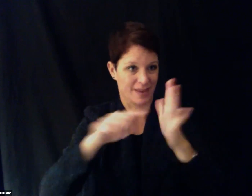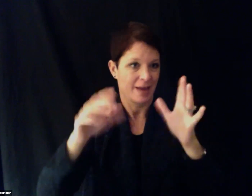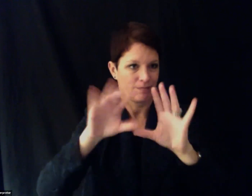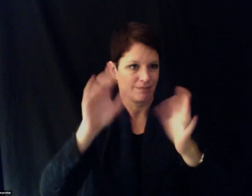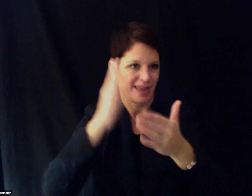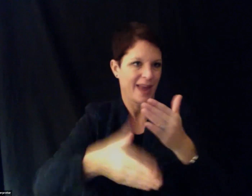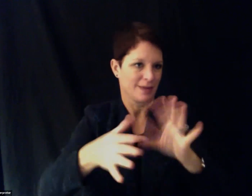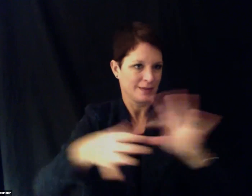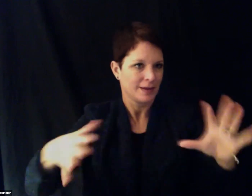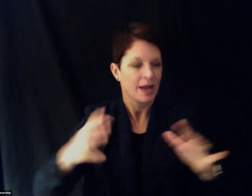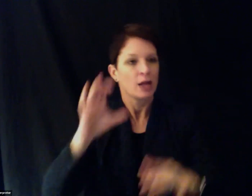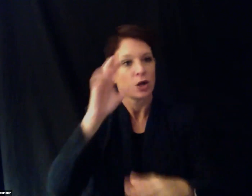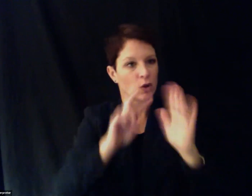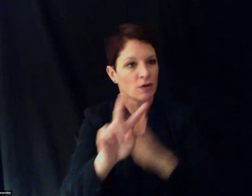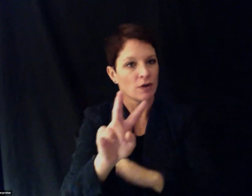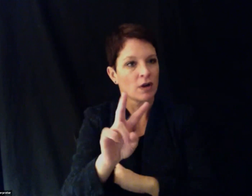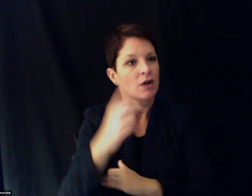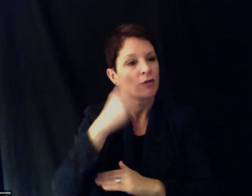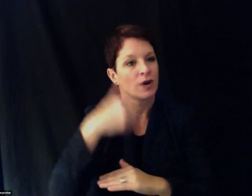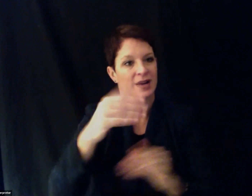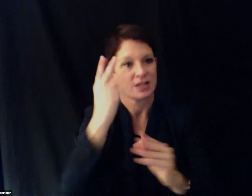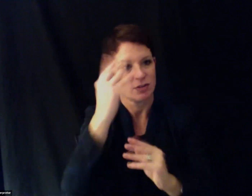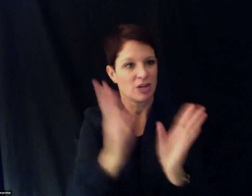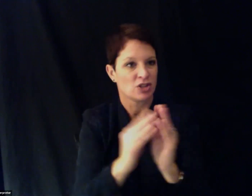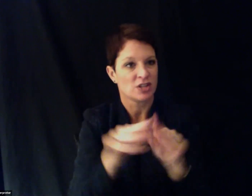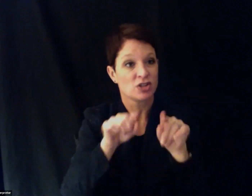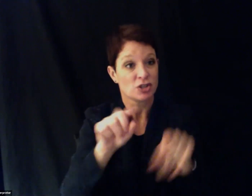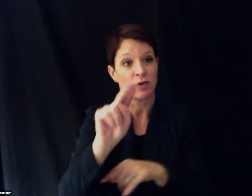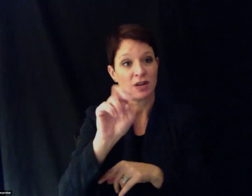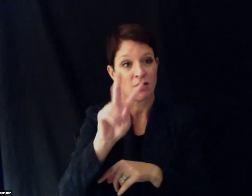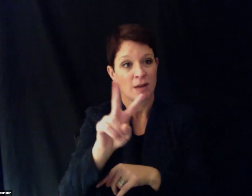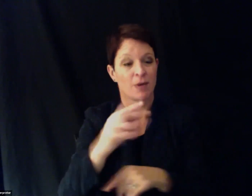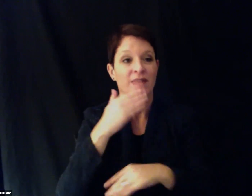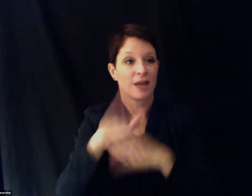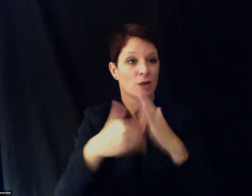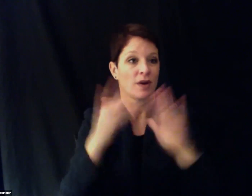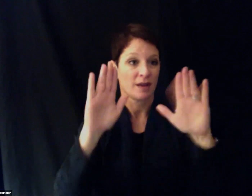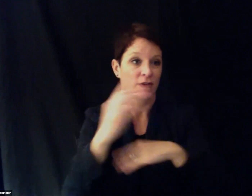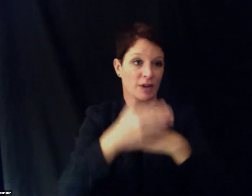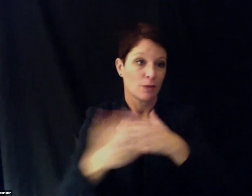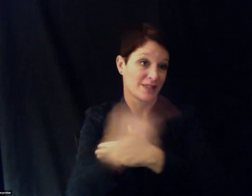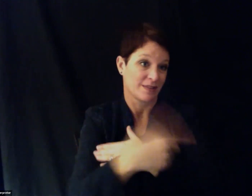next info session, which will be sometime in November. So thank you all. Have a great rest of your day.